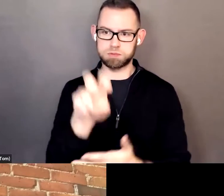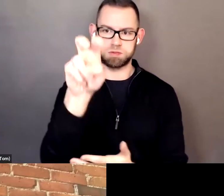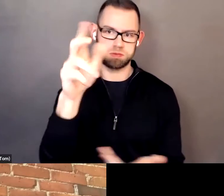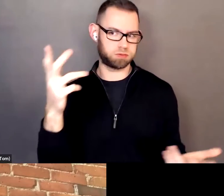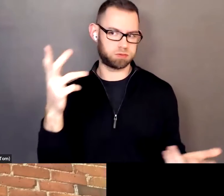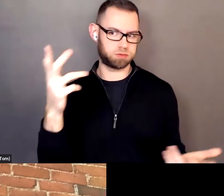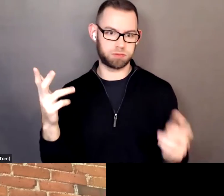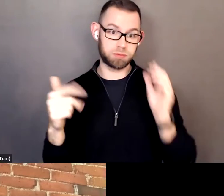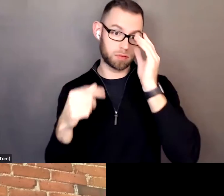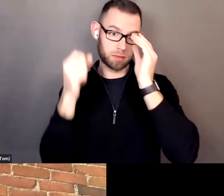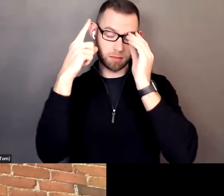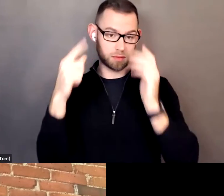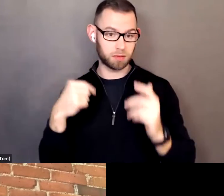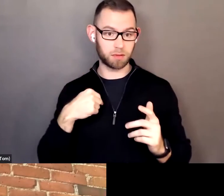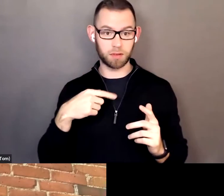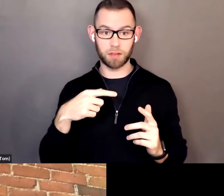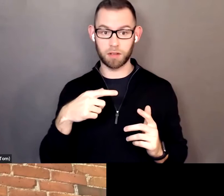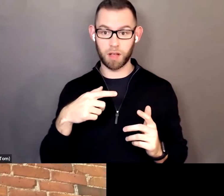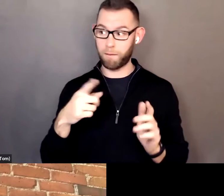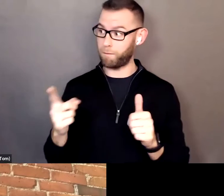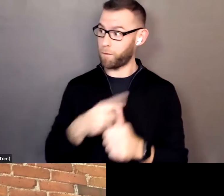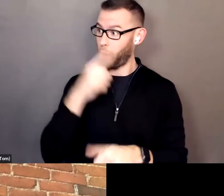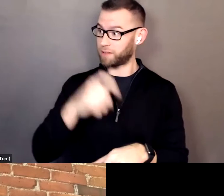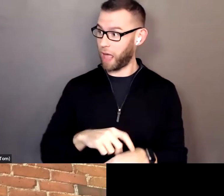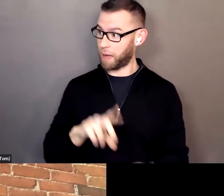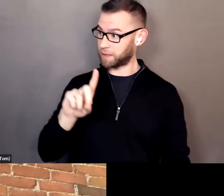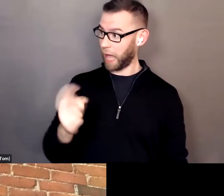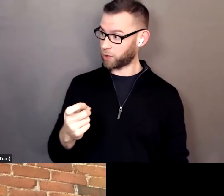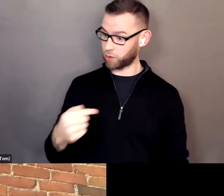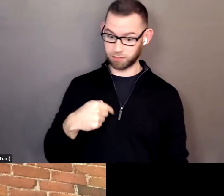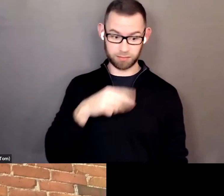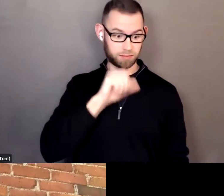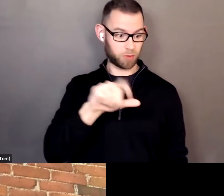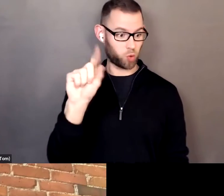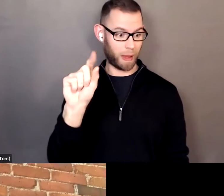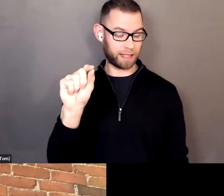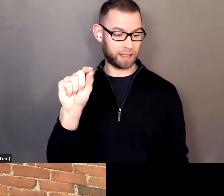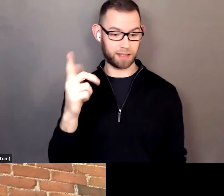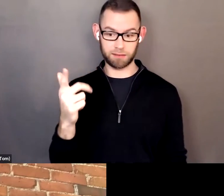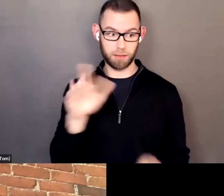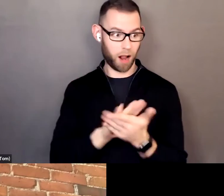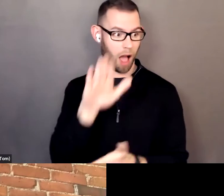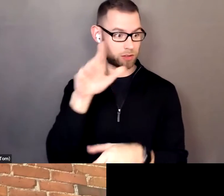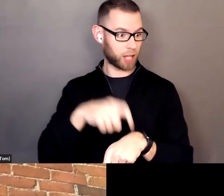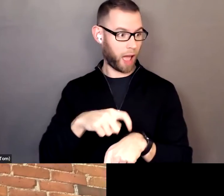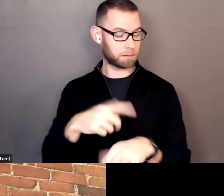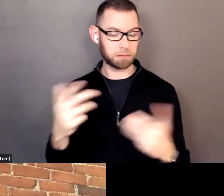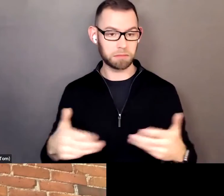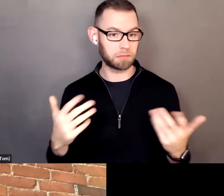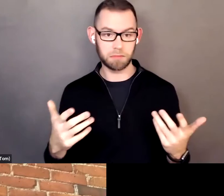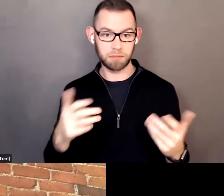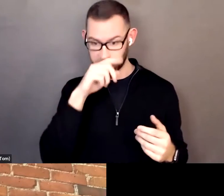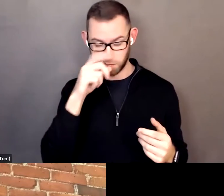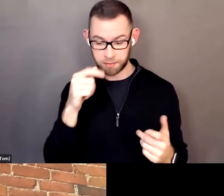me when I got that first diagnosis in college. I'm 20 years old, and I couldn't look